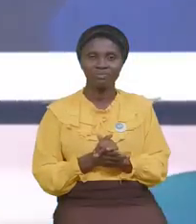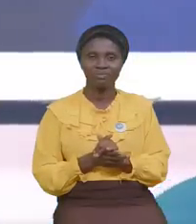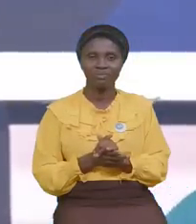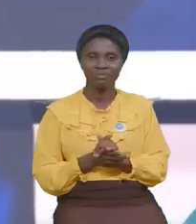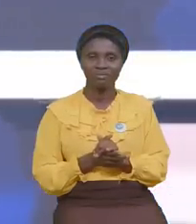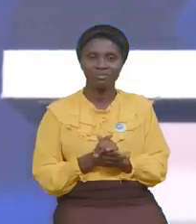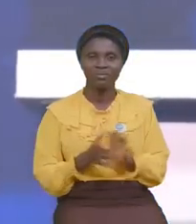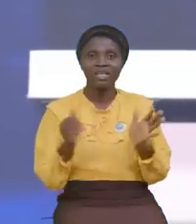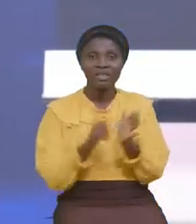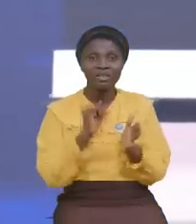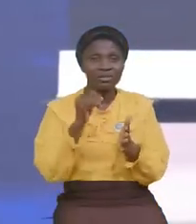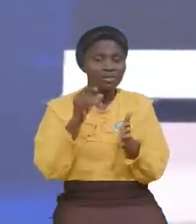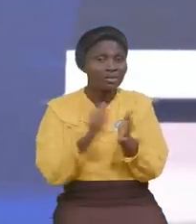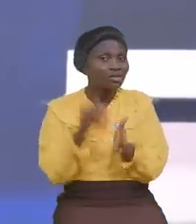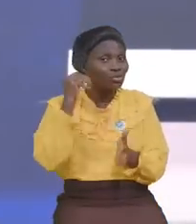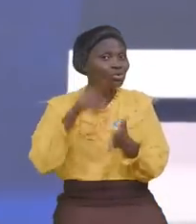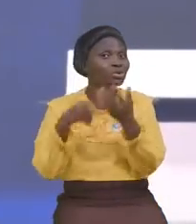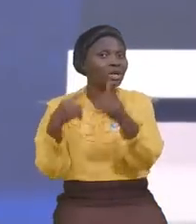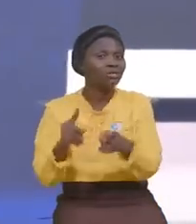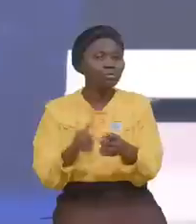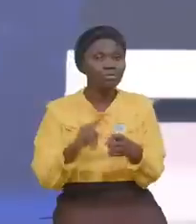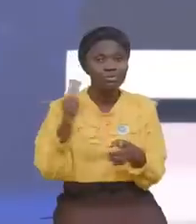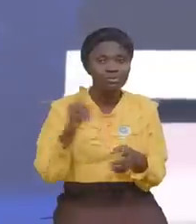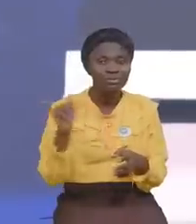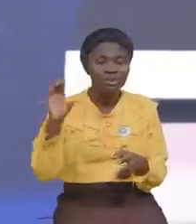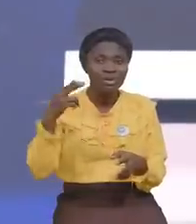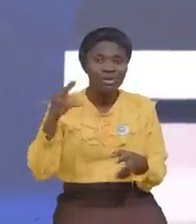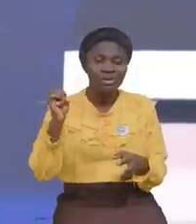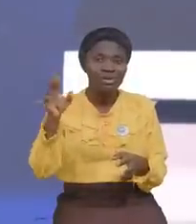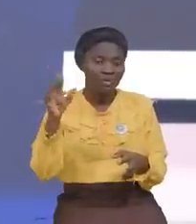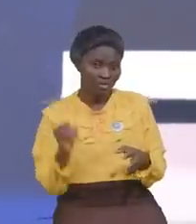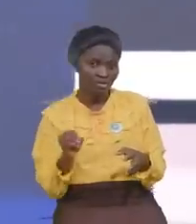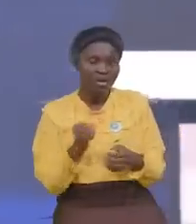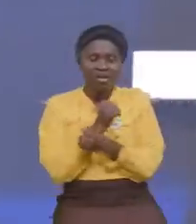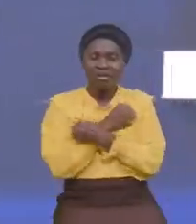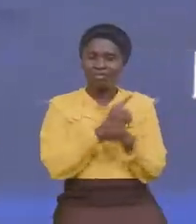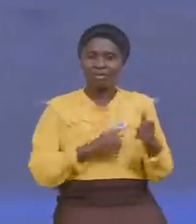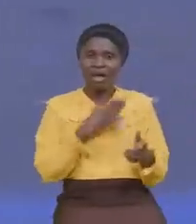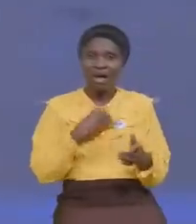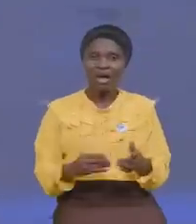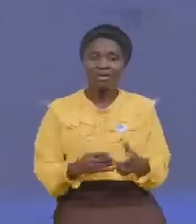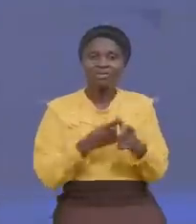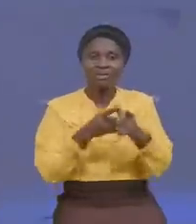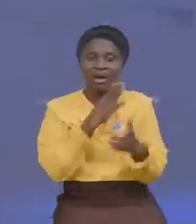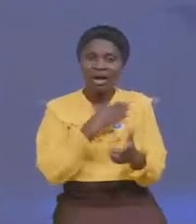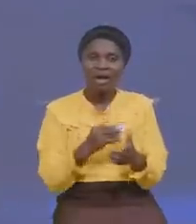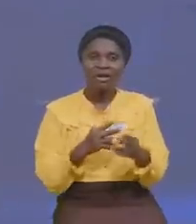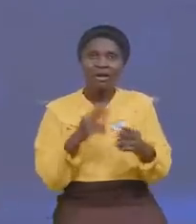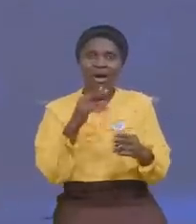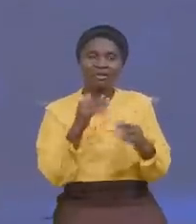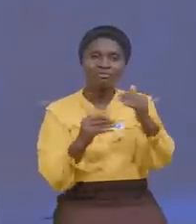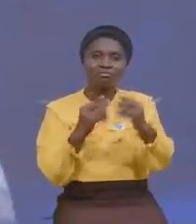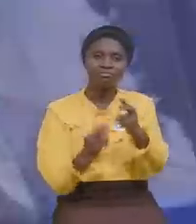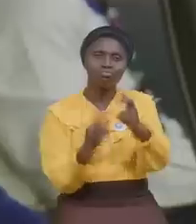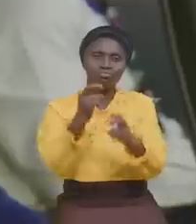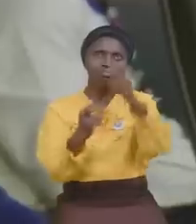That's what happened to Zacchaeus. He loved the Lord. He climbed up a sycamore tree, and Christ got there and said,